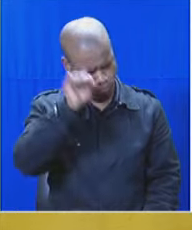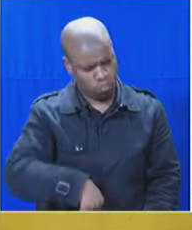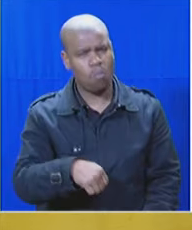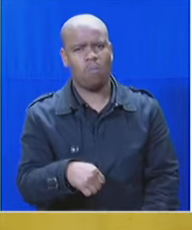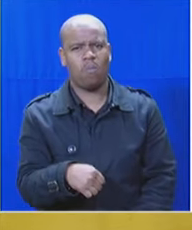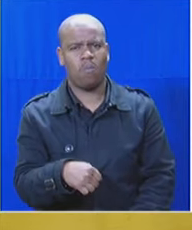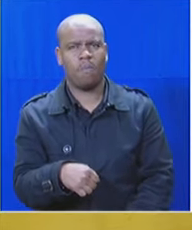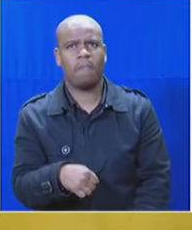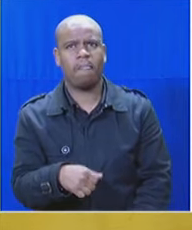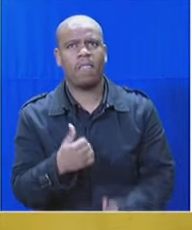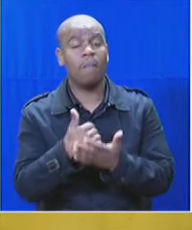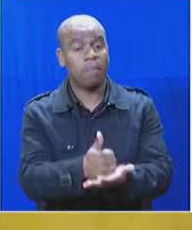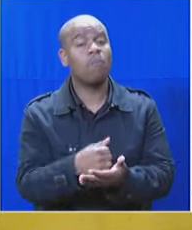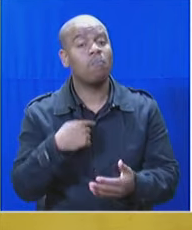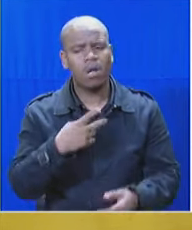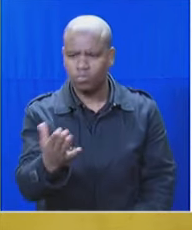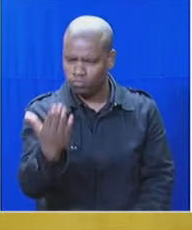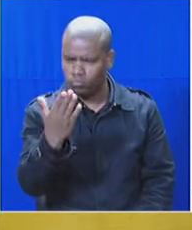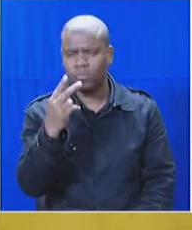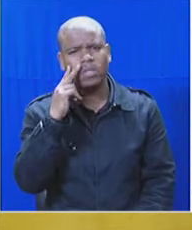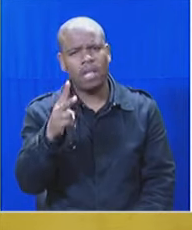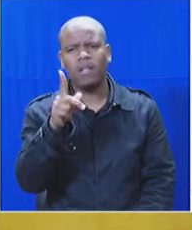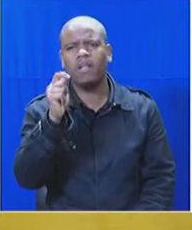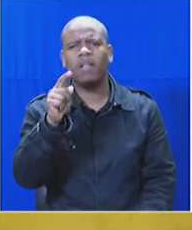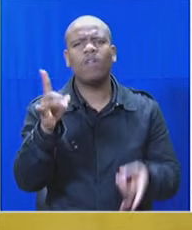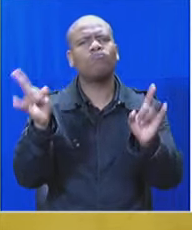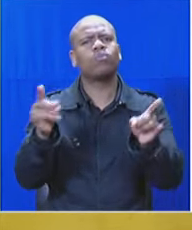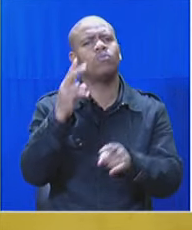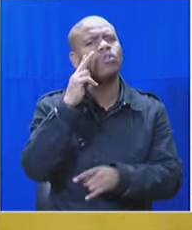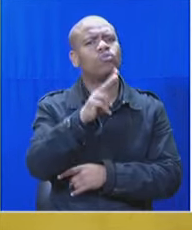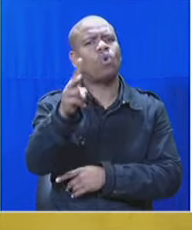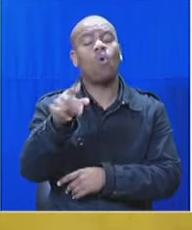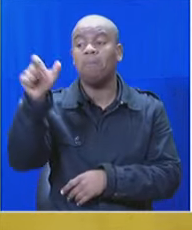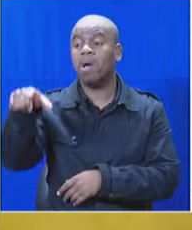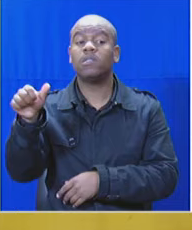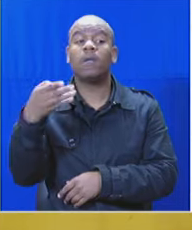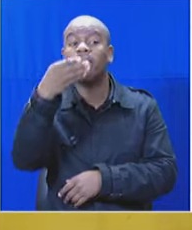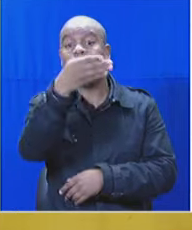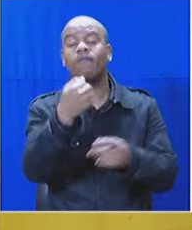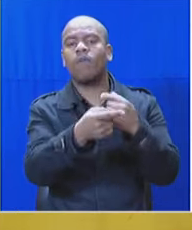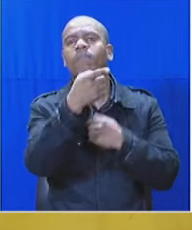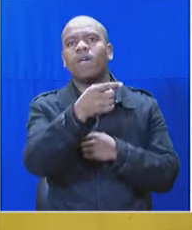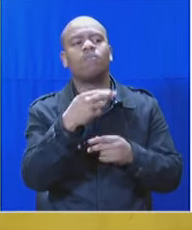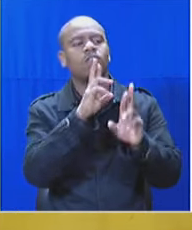bakhutshwa eTV-ni baphendulwe ngumuntu waphaya. Nonkosi lo ndiyafuna umva.